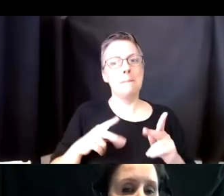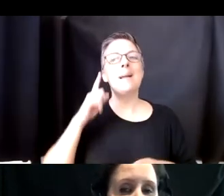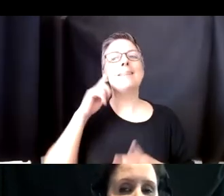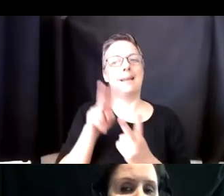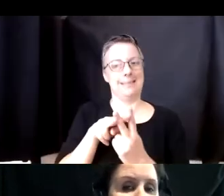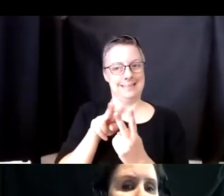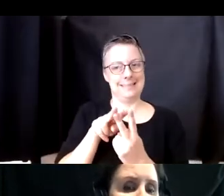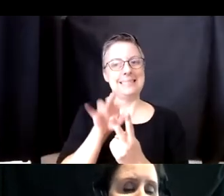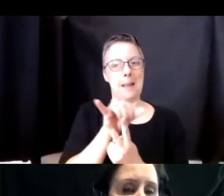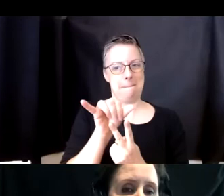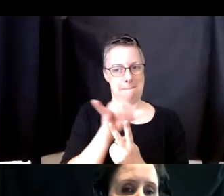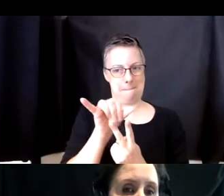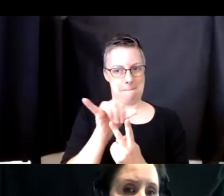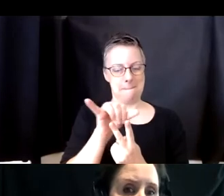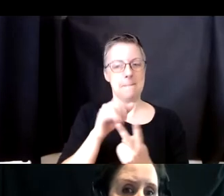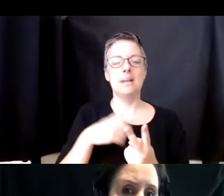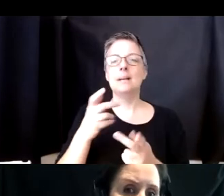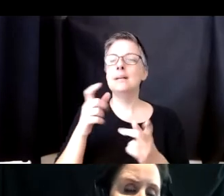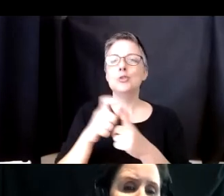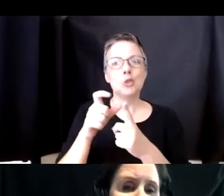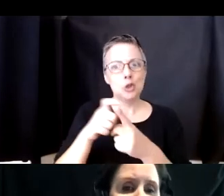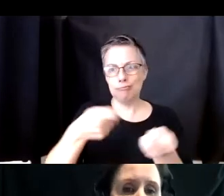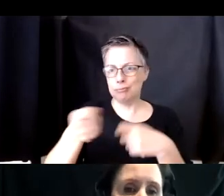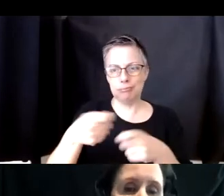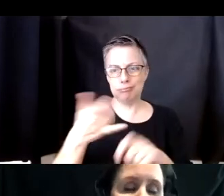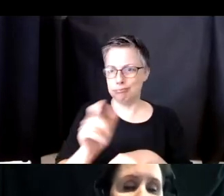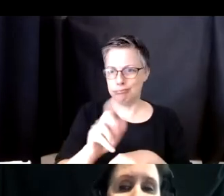or use these terms interchangeably.